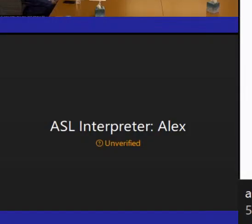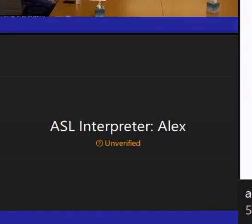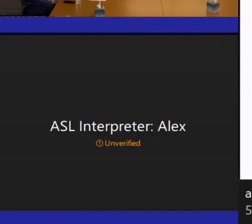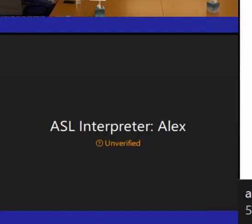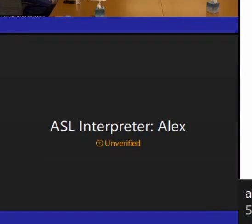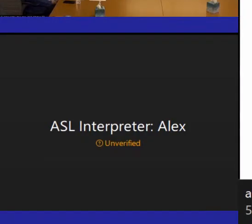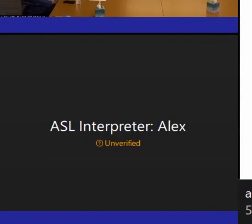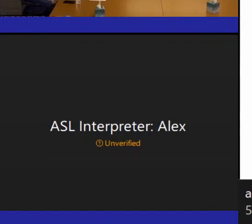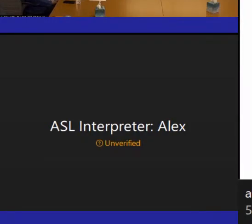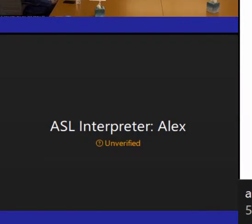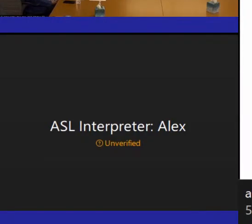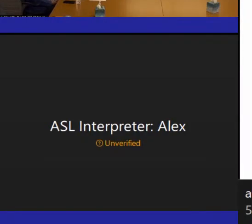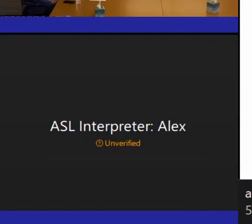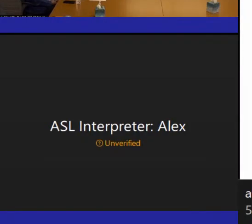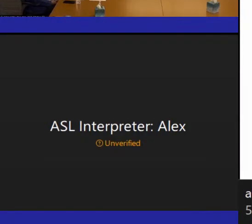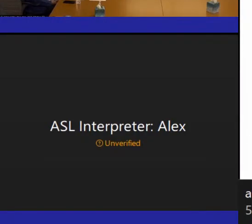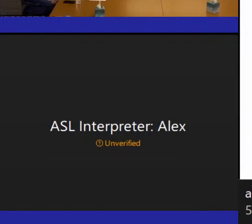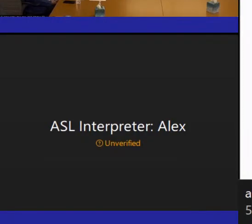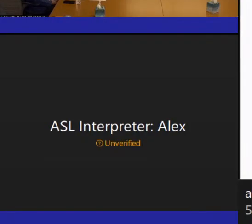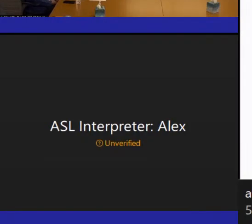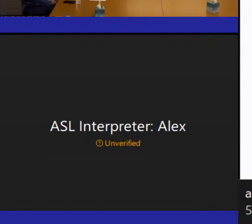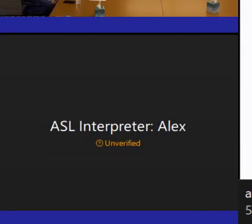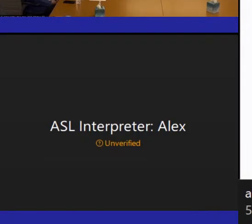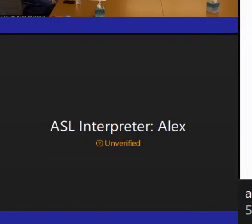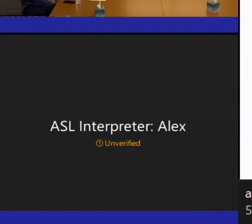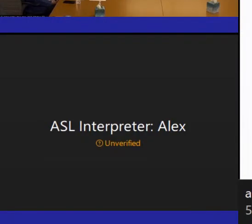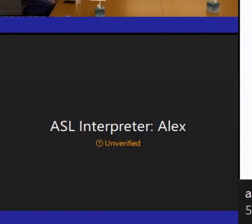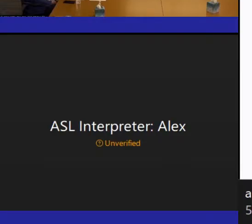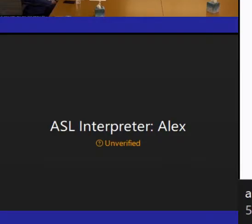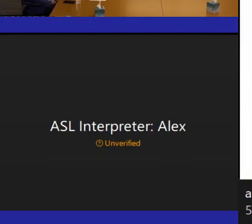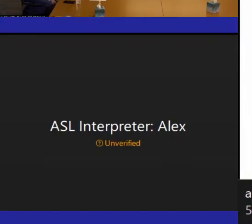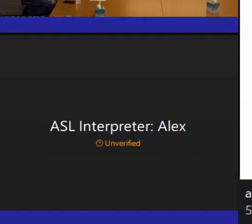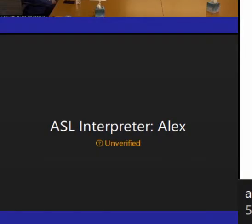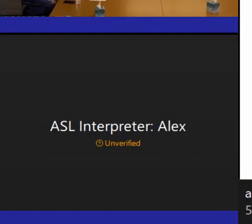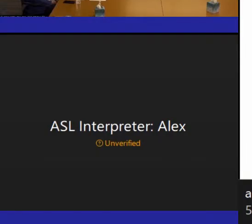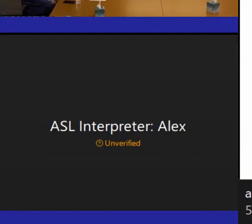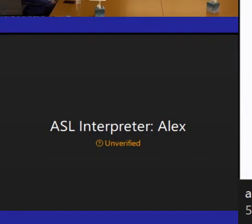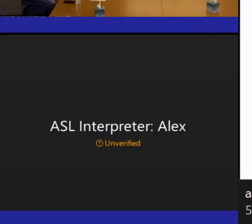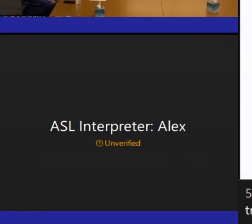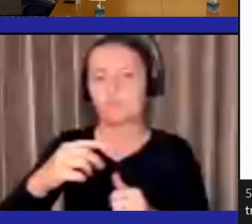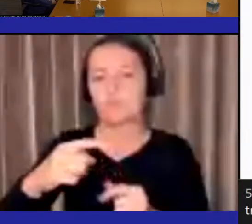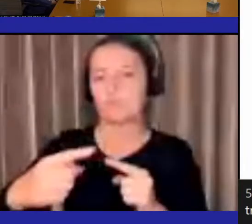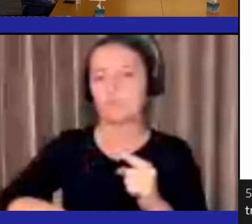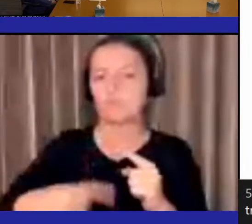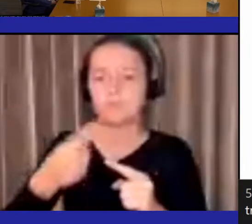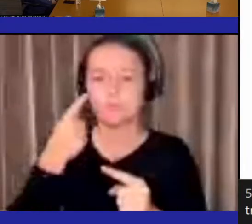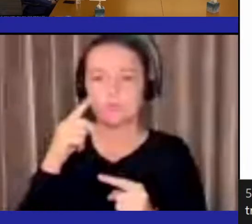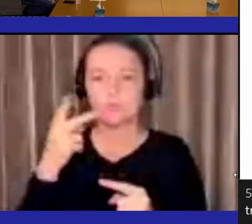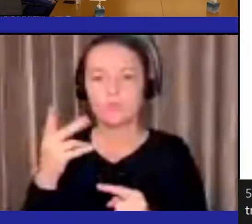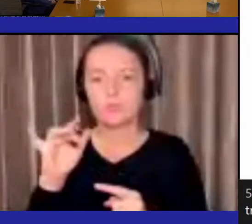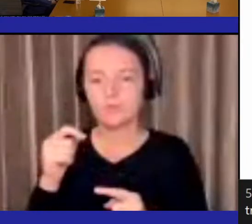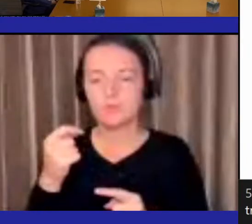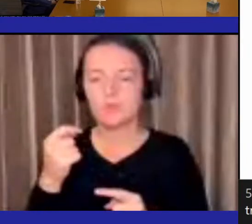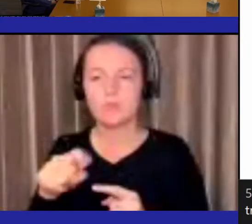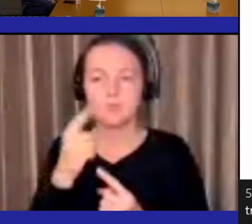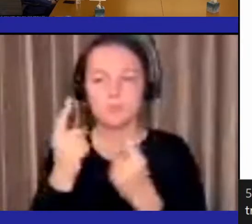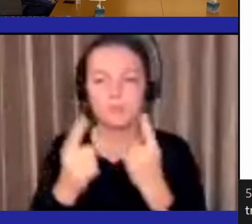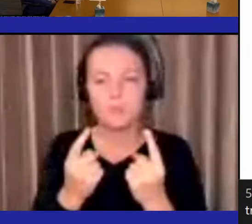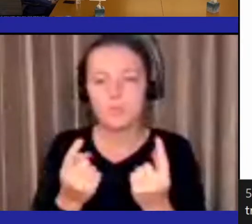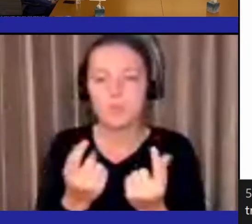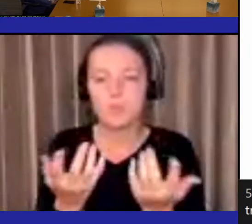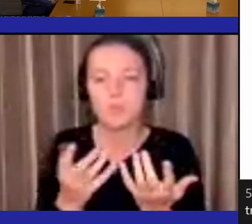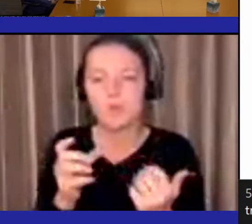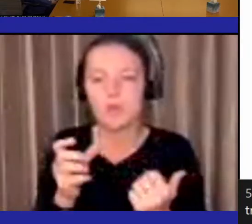finish assessing this first wave of the pilot is where we're going to try to think, okay, what else needs to be done? How do we tweak? We're right now